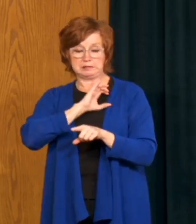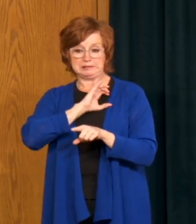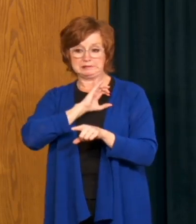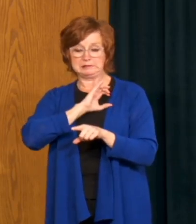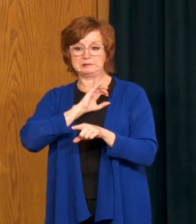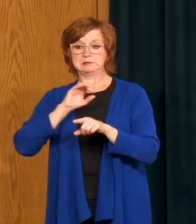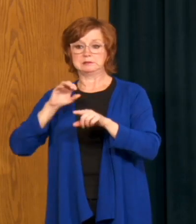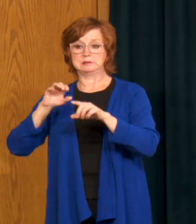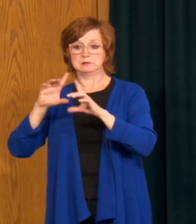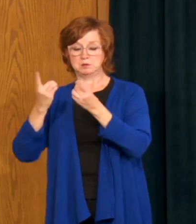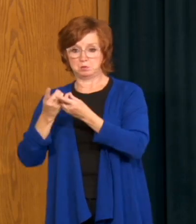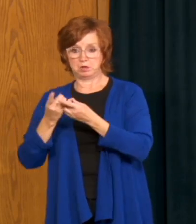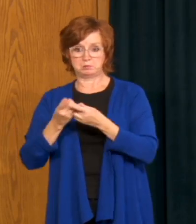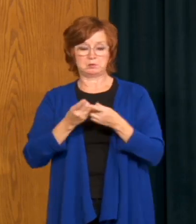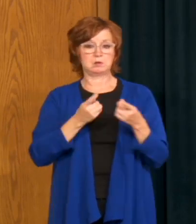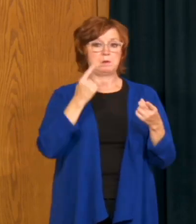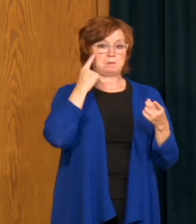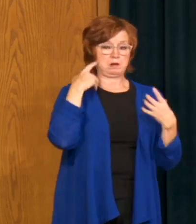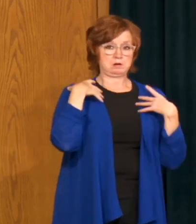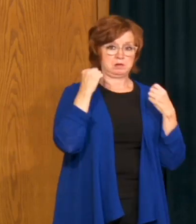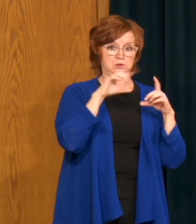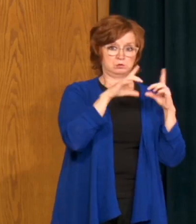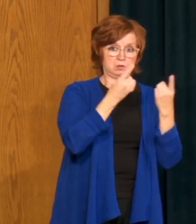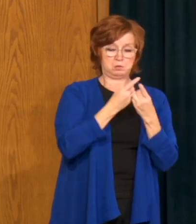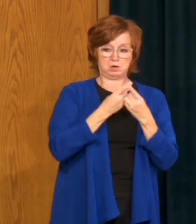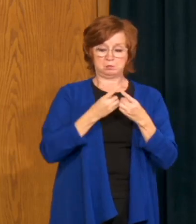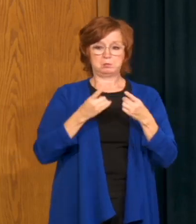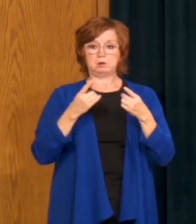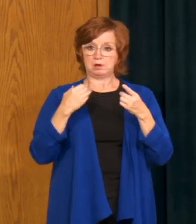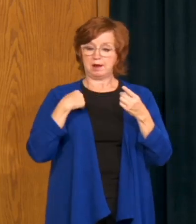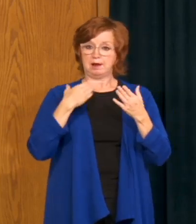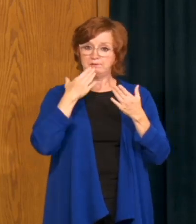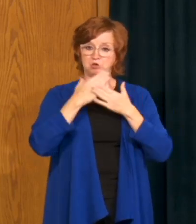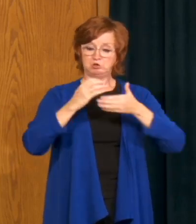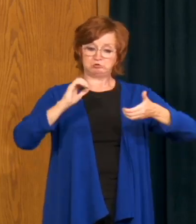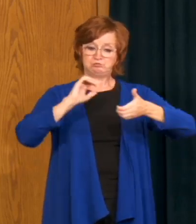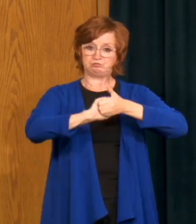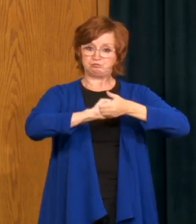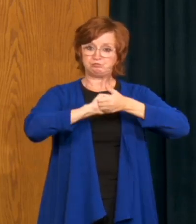and addictions, and other community organizations, where it is primarily a mental